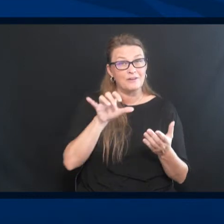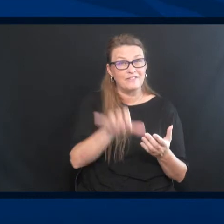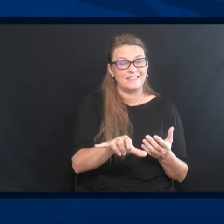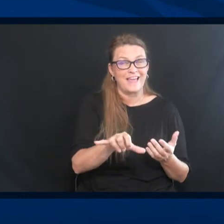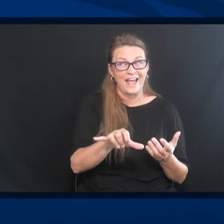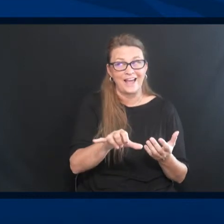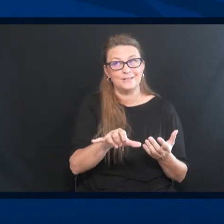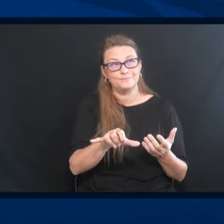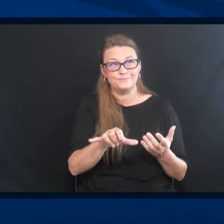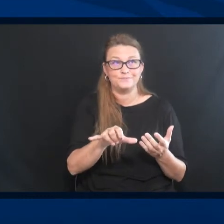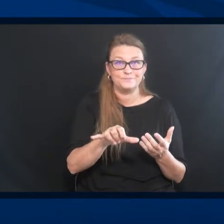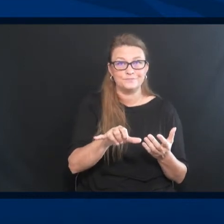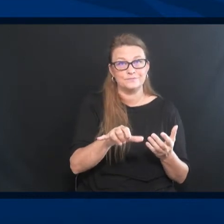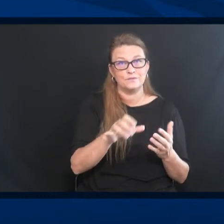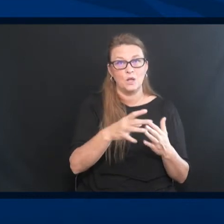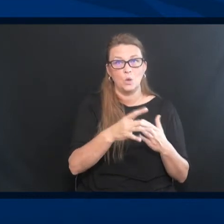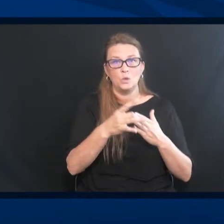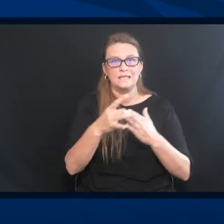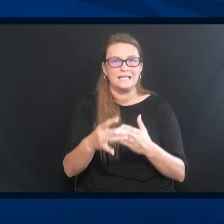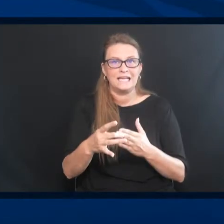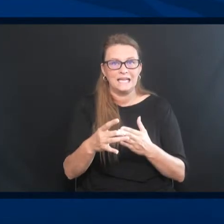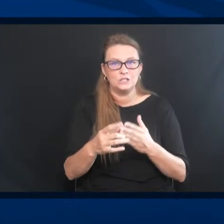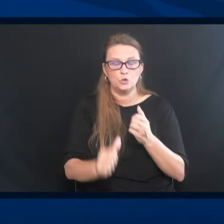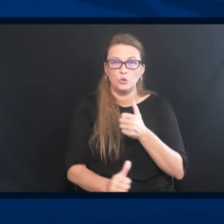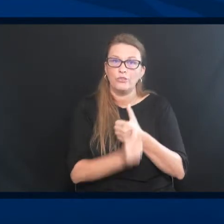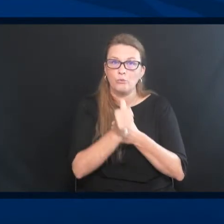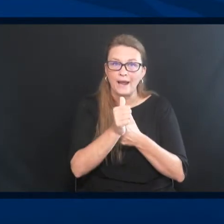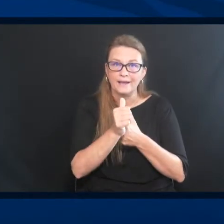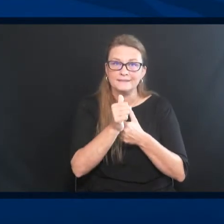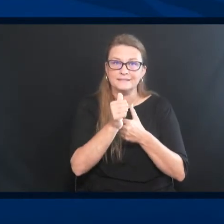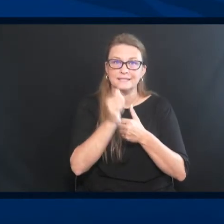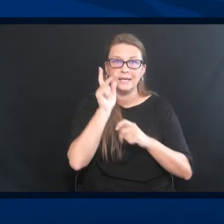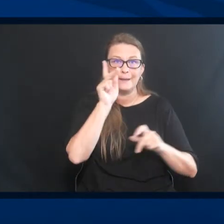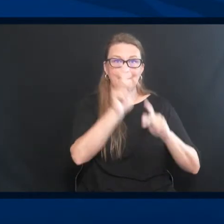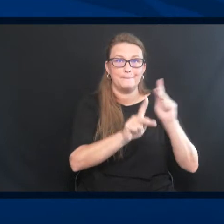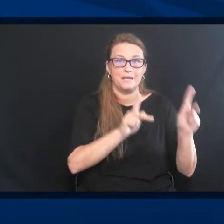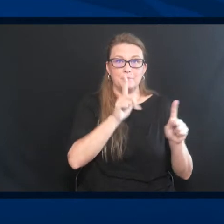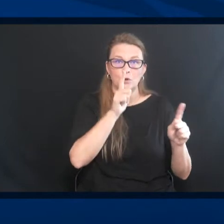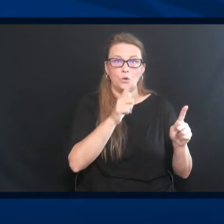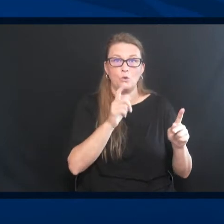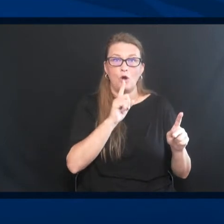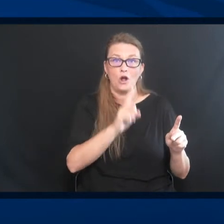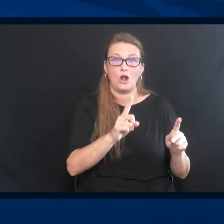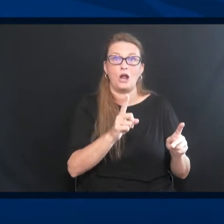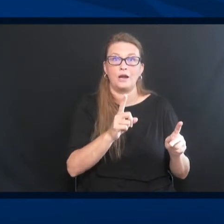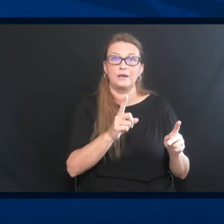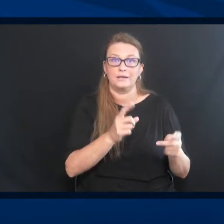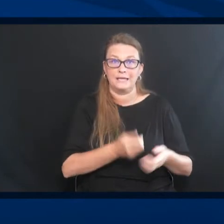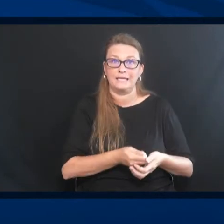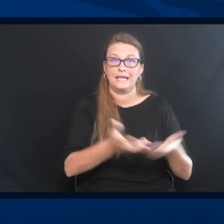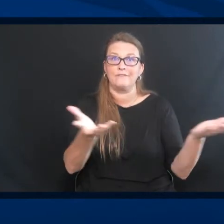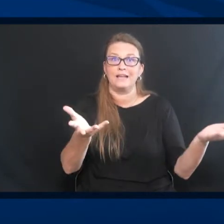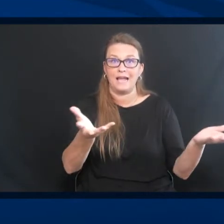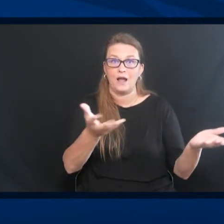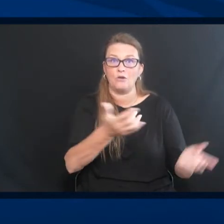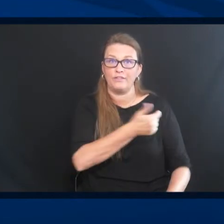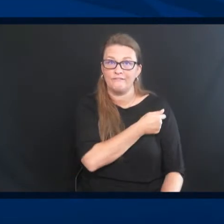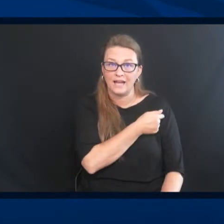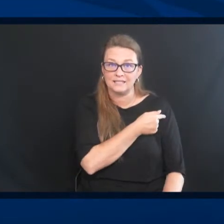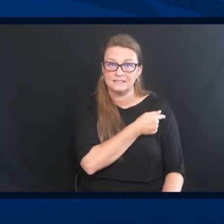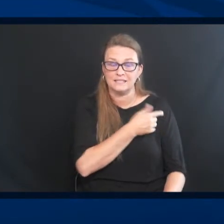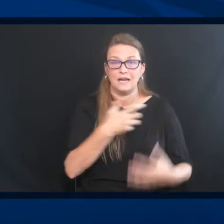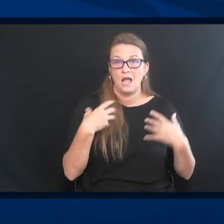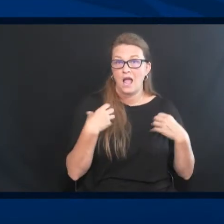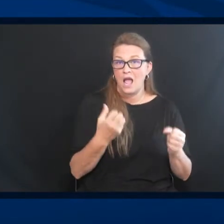and lead to threats against the people that they have administering vaccines both at the health